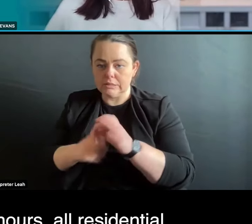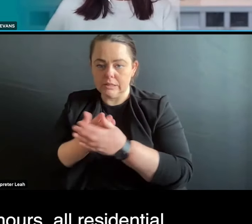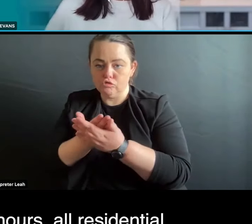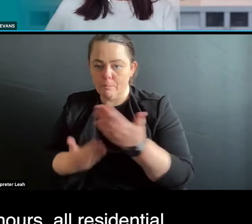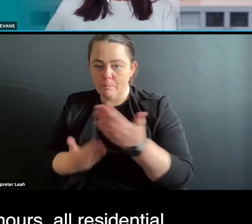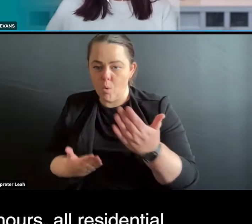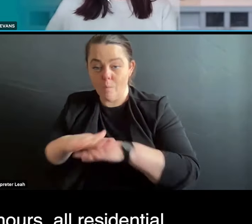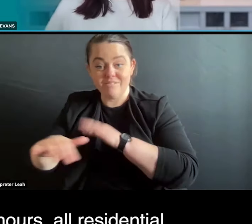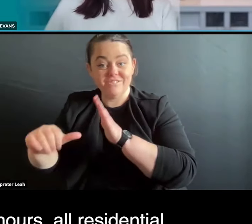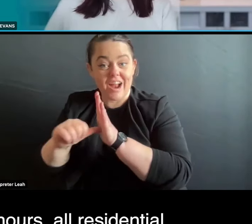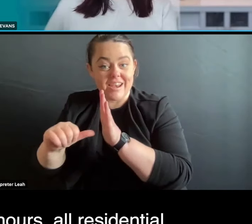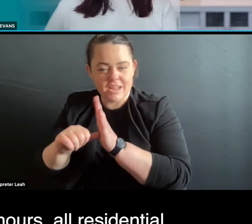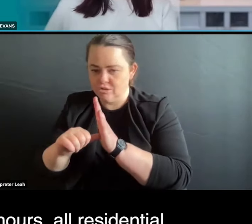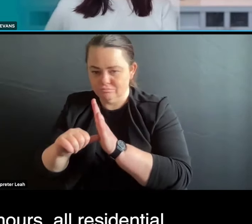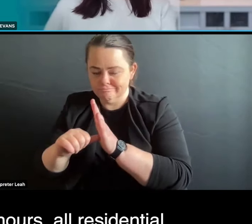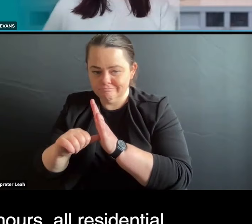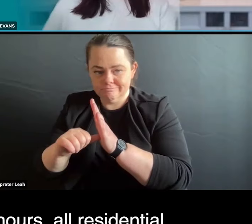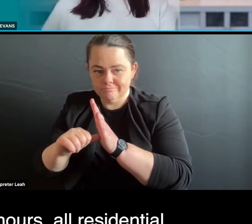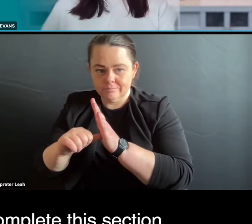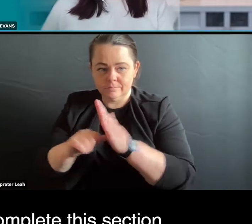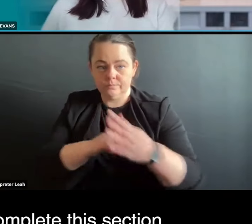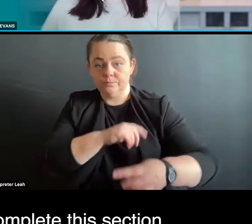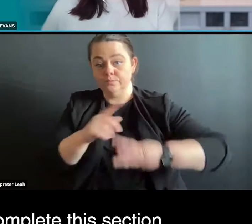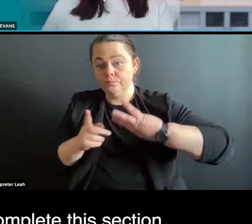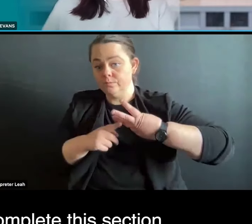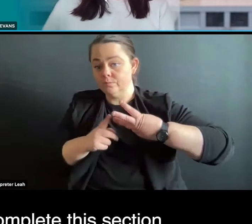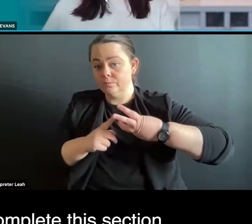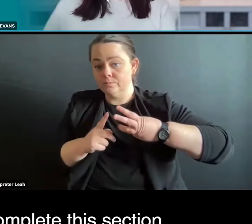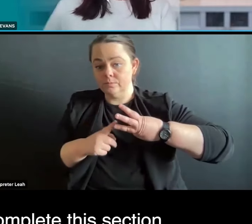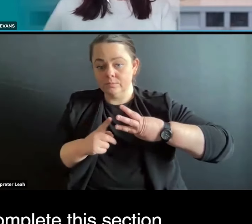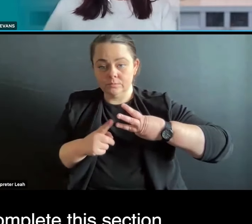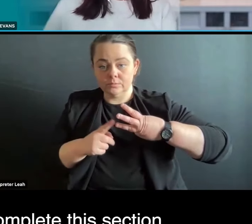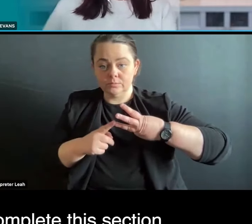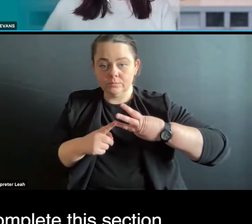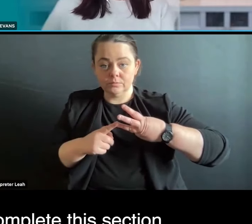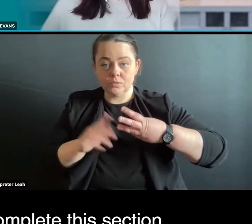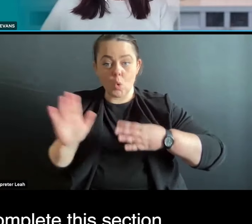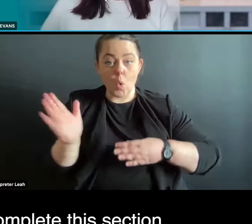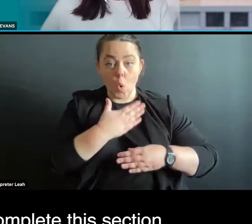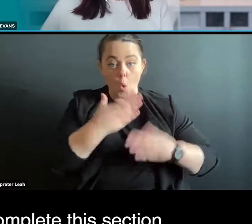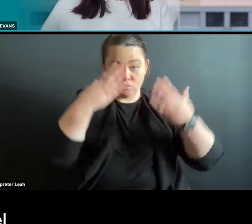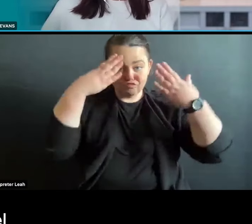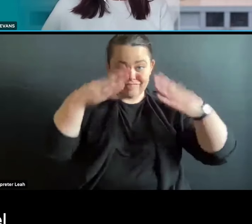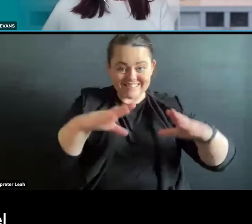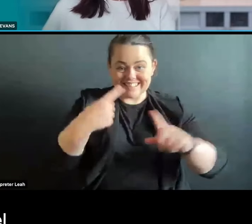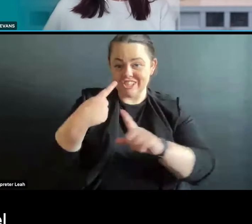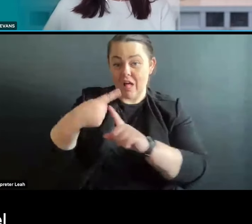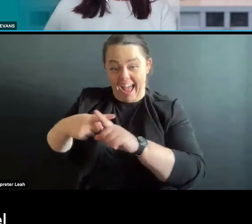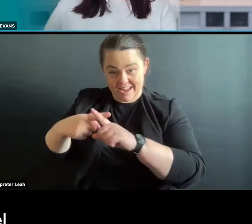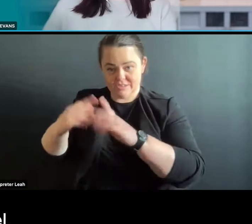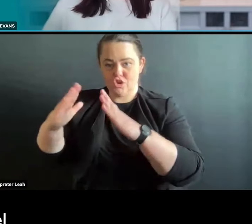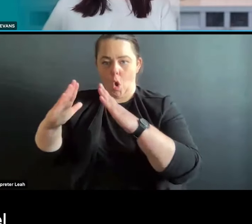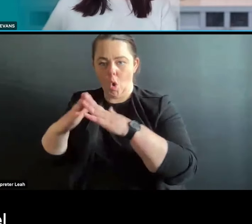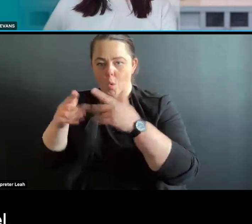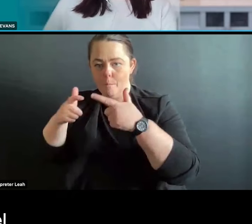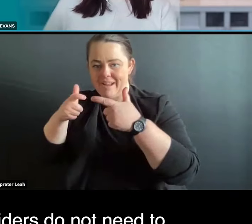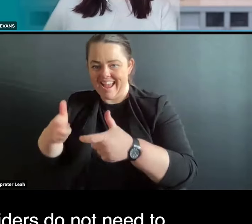labour costs and hours, all residential and home care providers must complete this section at a facility